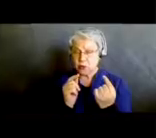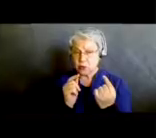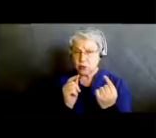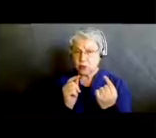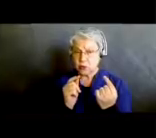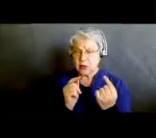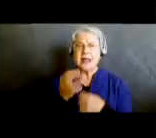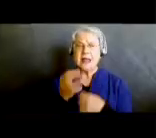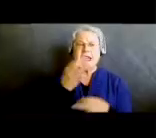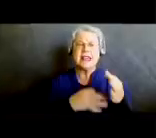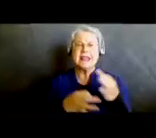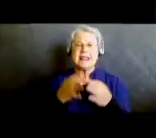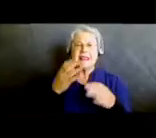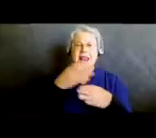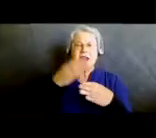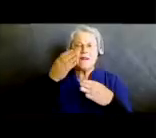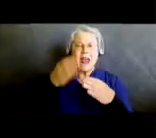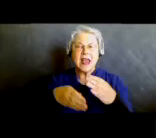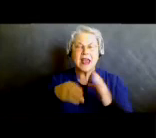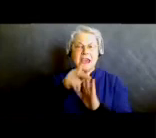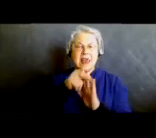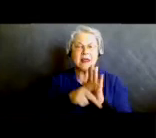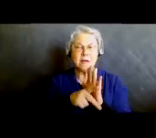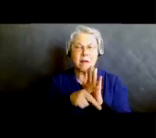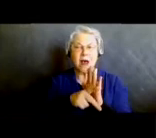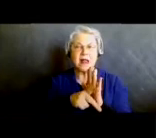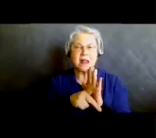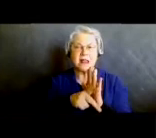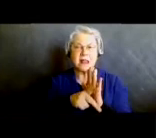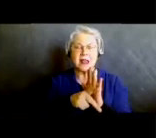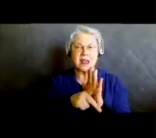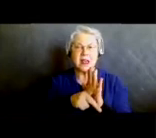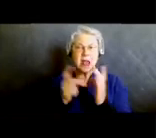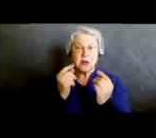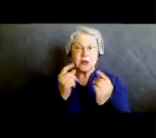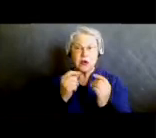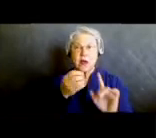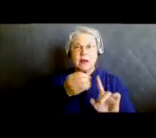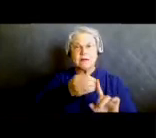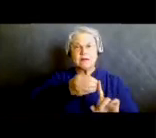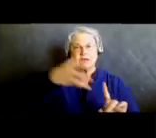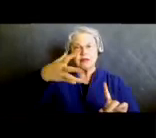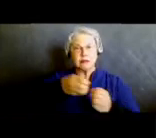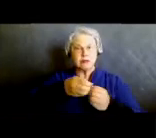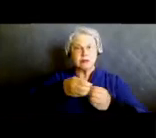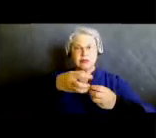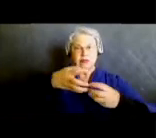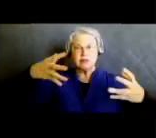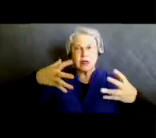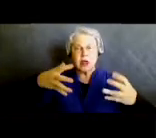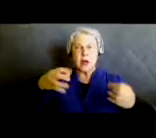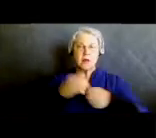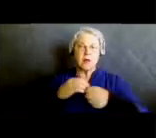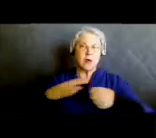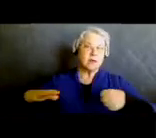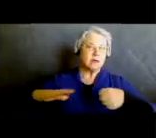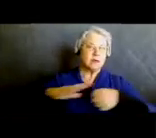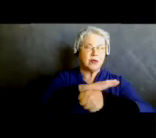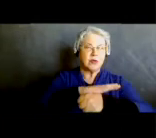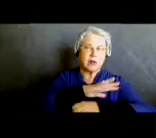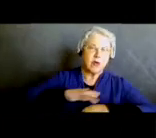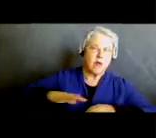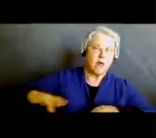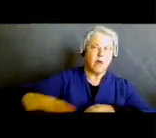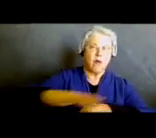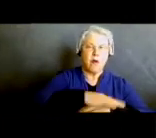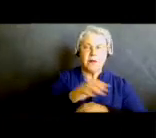than ending the policy of detention, he just expanded it more broadly in a more blanket sense so that